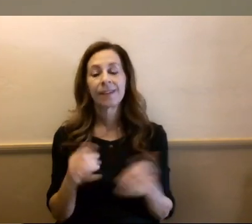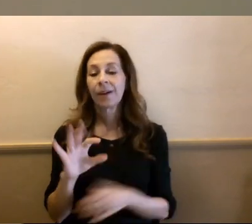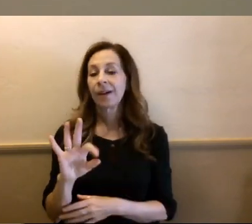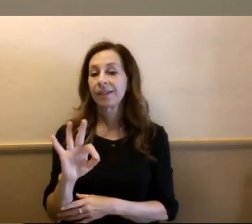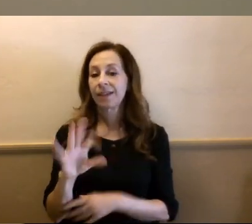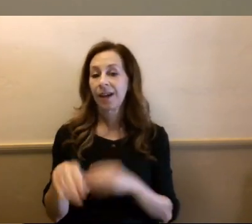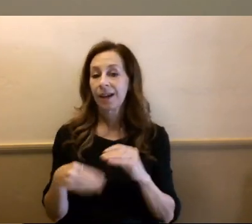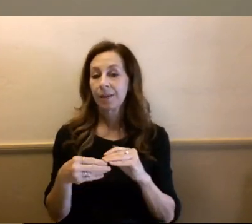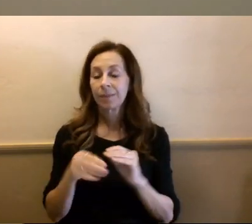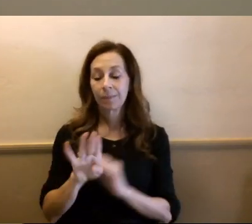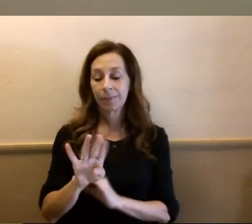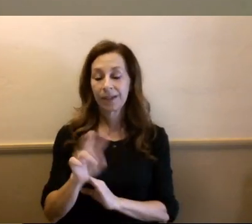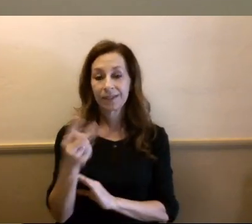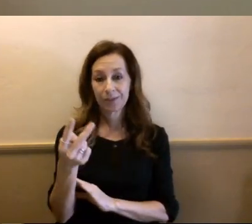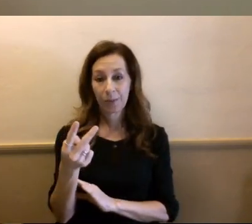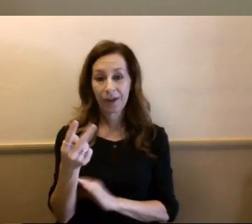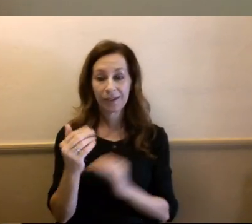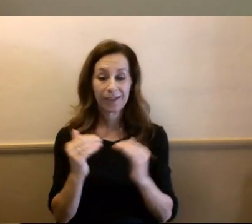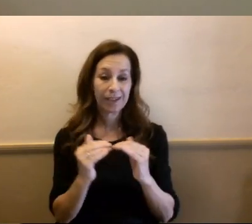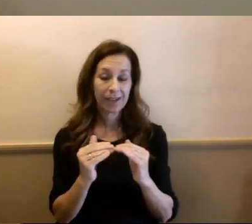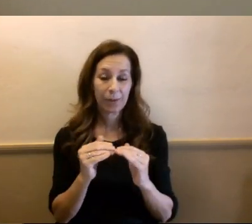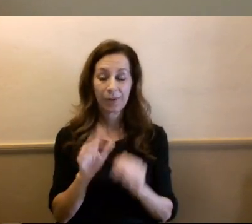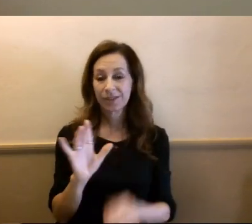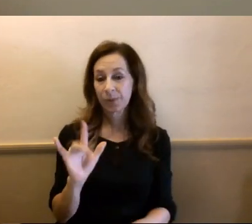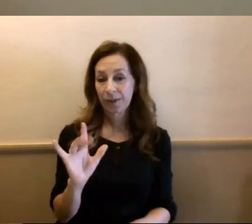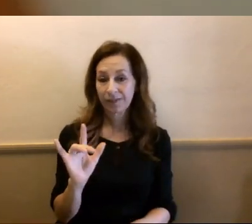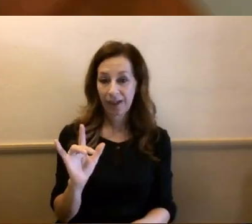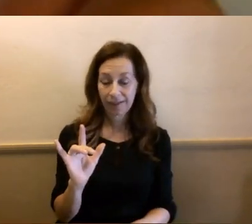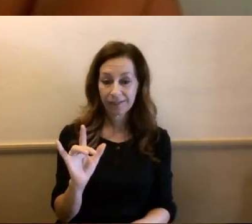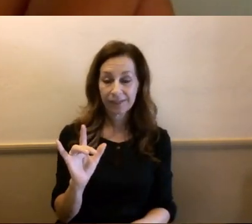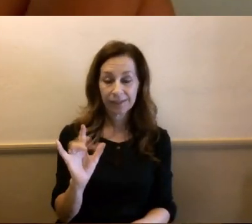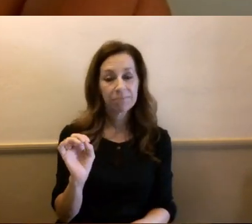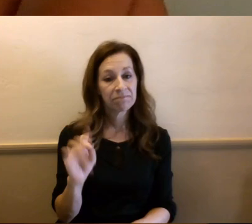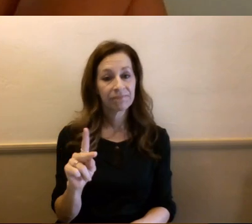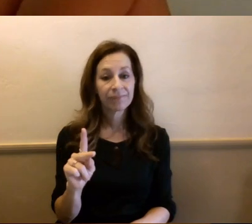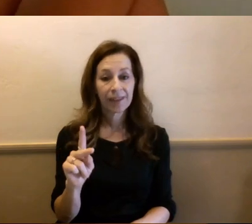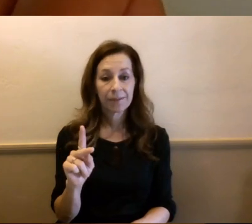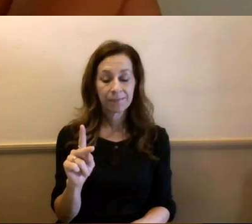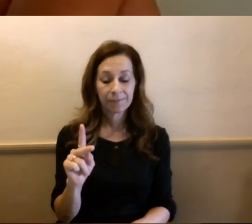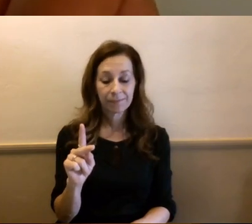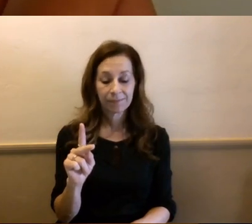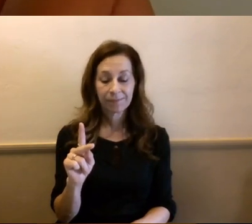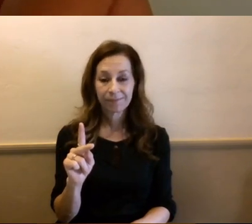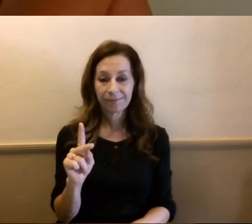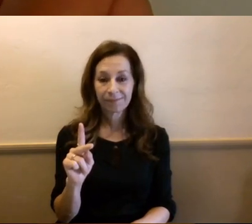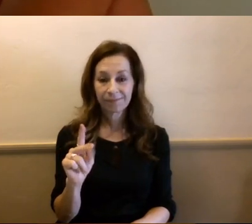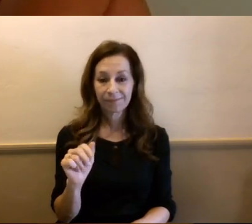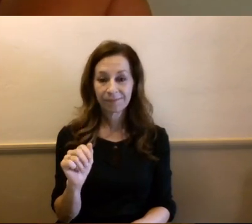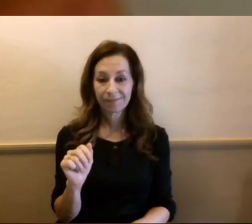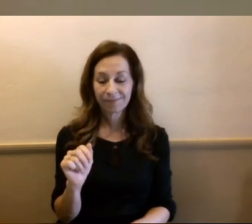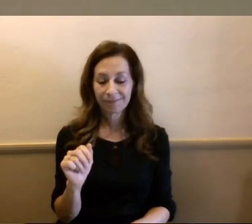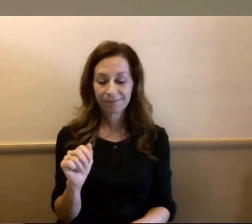So 9 plus B squared equals 25. Okay.